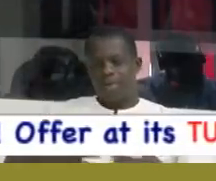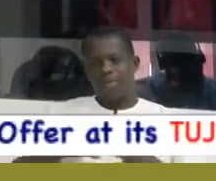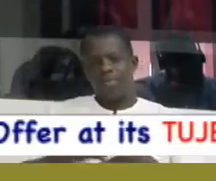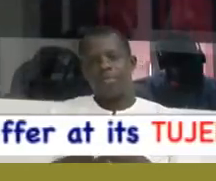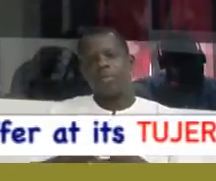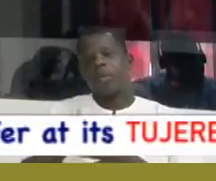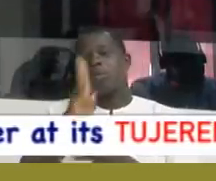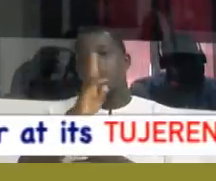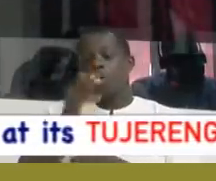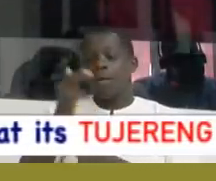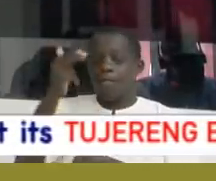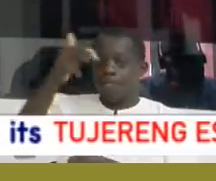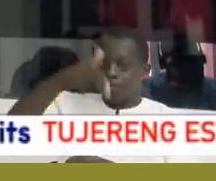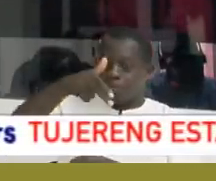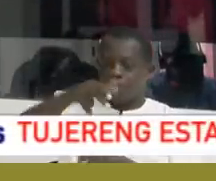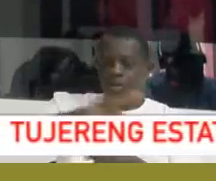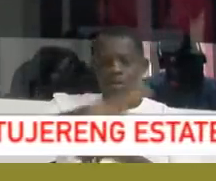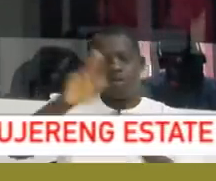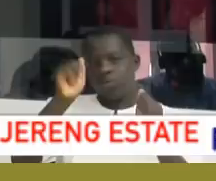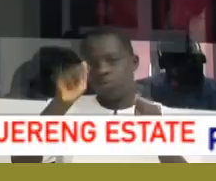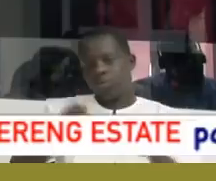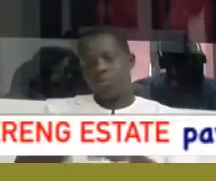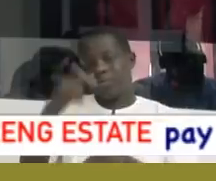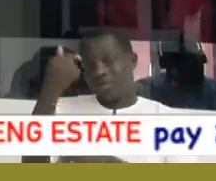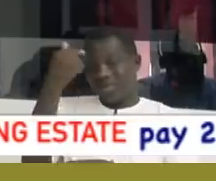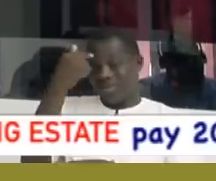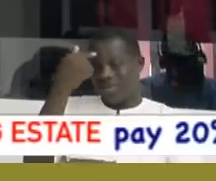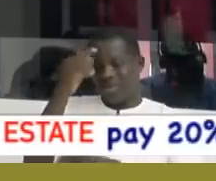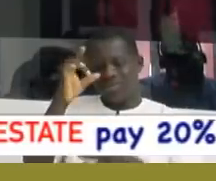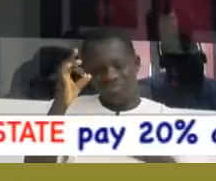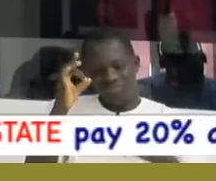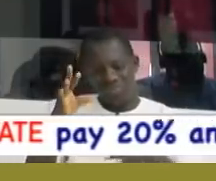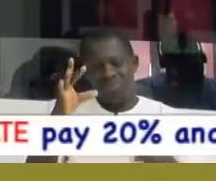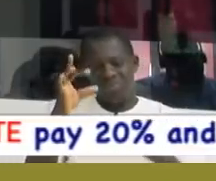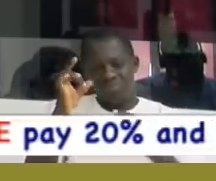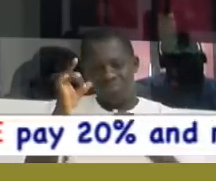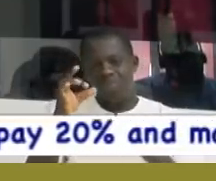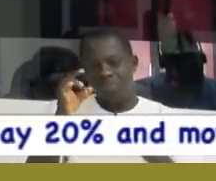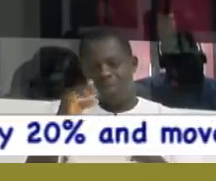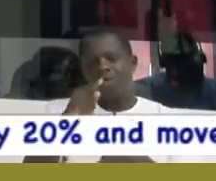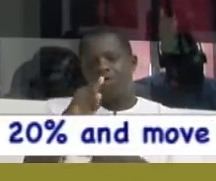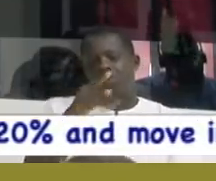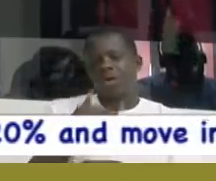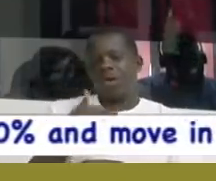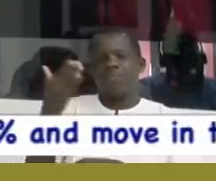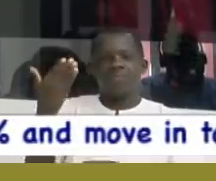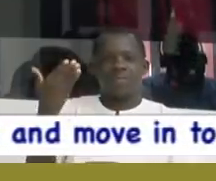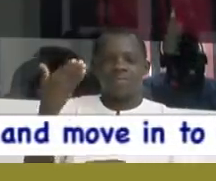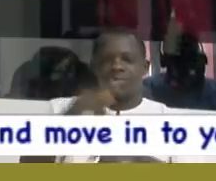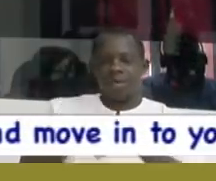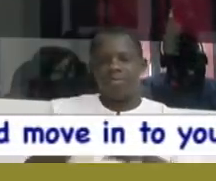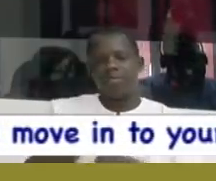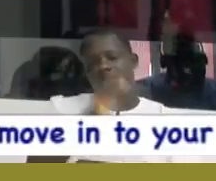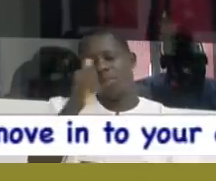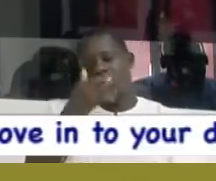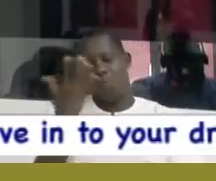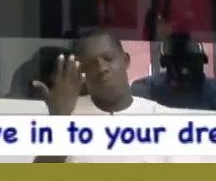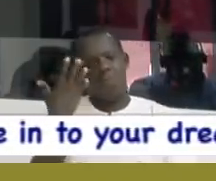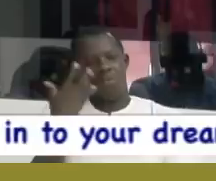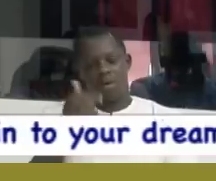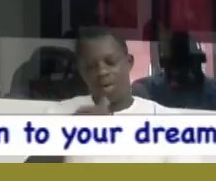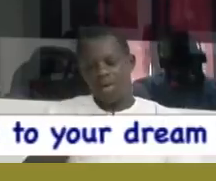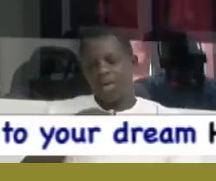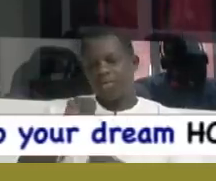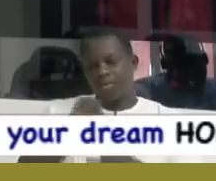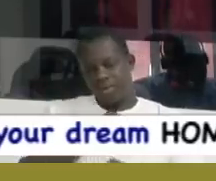who is shot, you cannot estimate the pain you have at that time. So when I